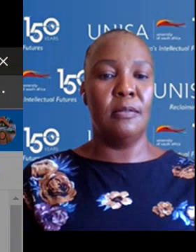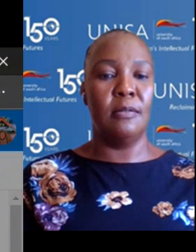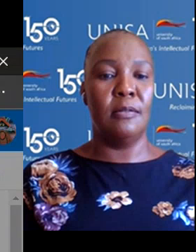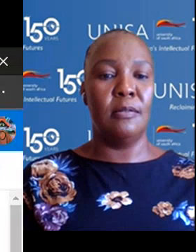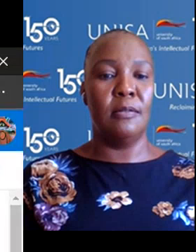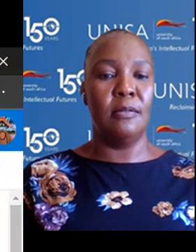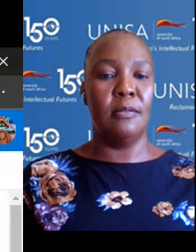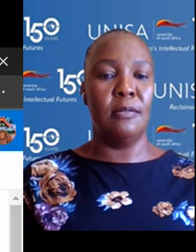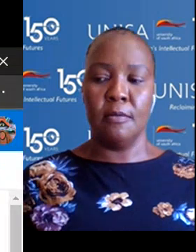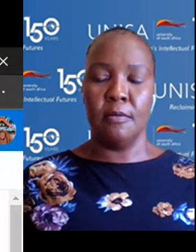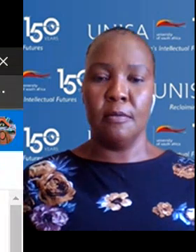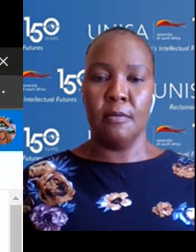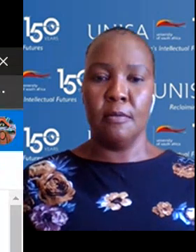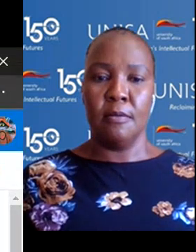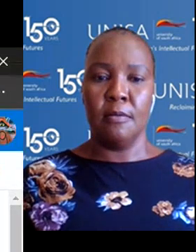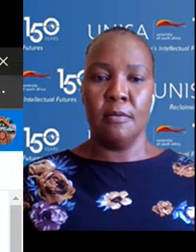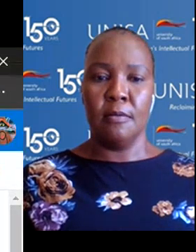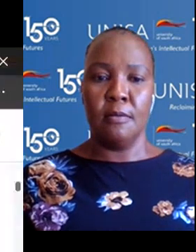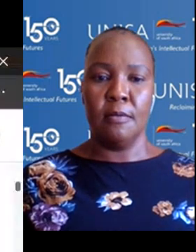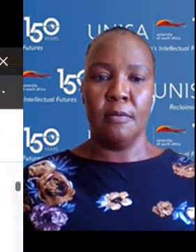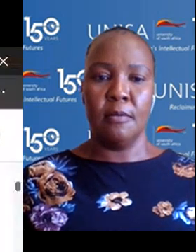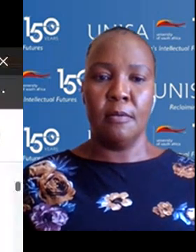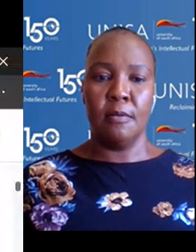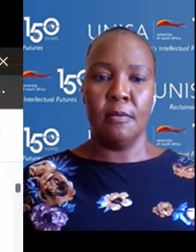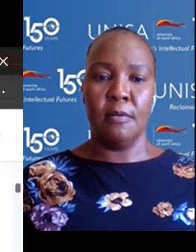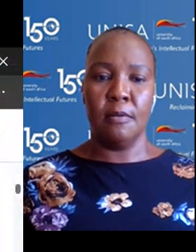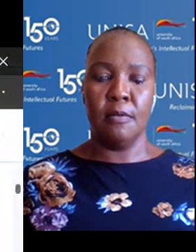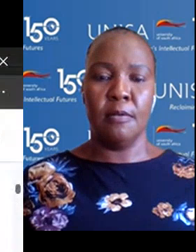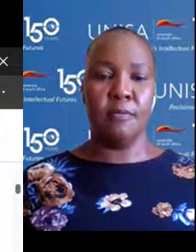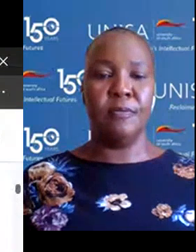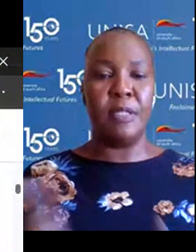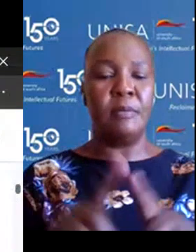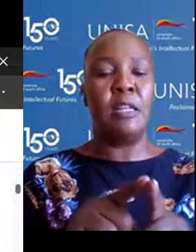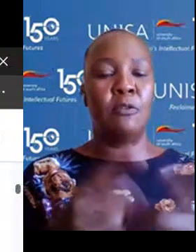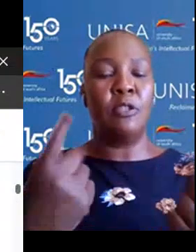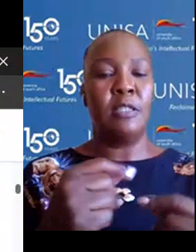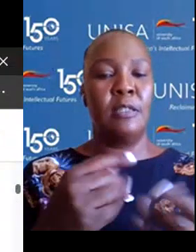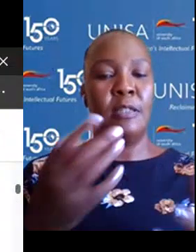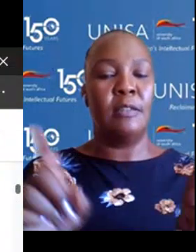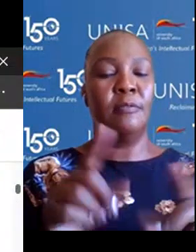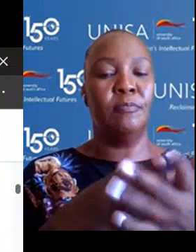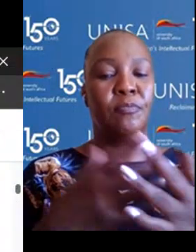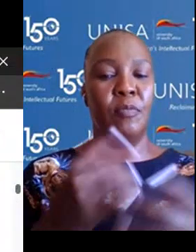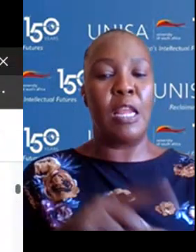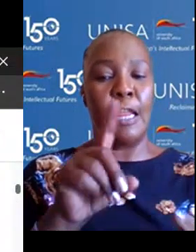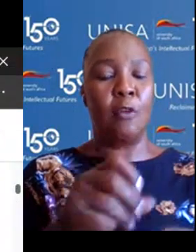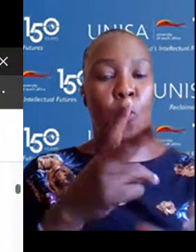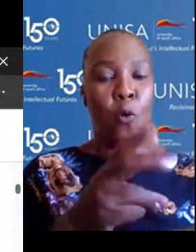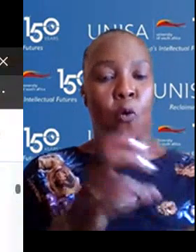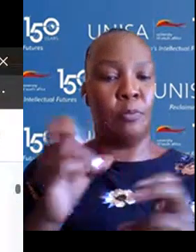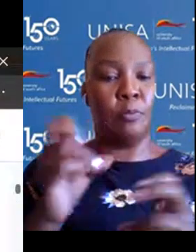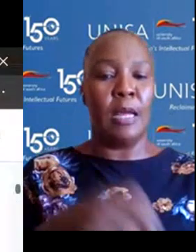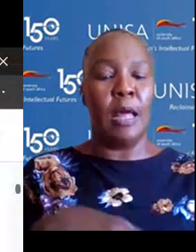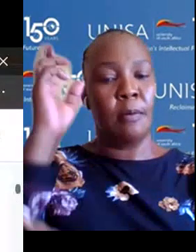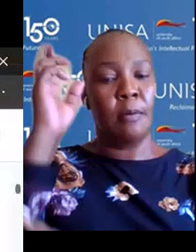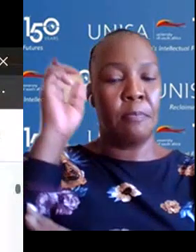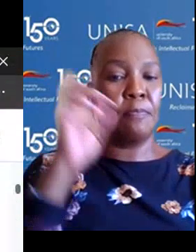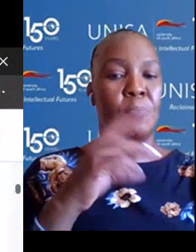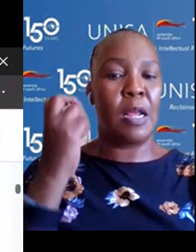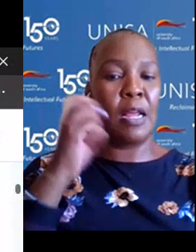it. What do I need to do? I go back to OneDrive. And what did we do previously? The very first post where we see